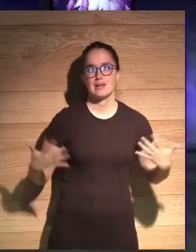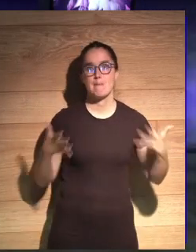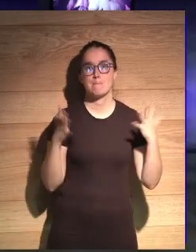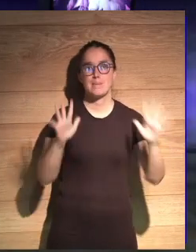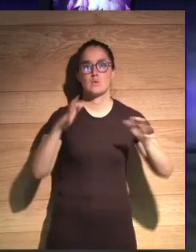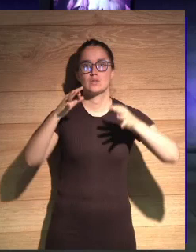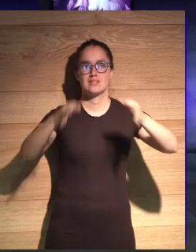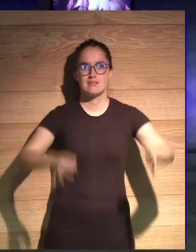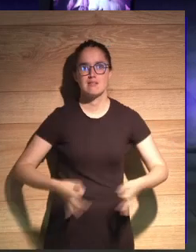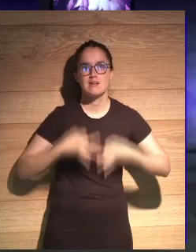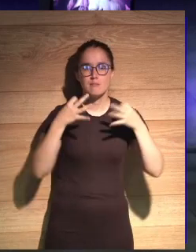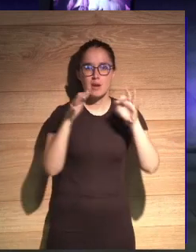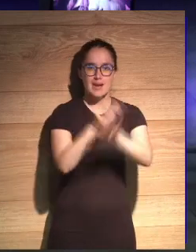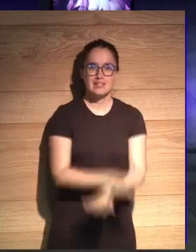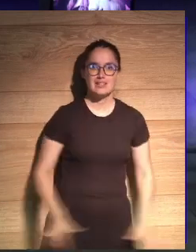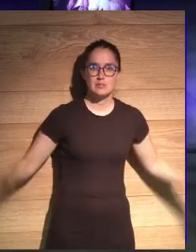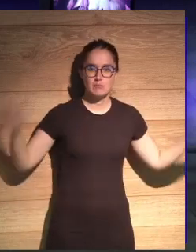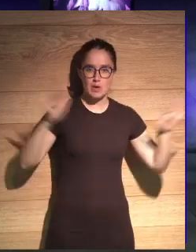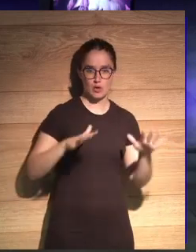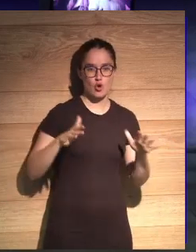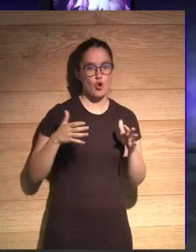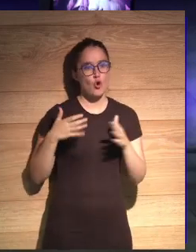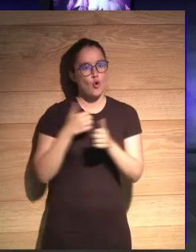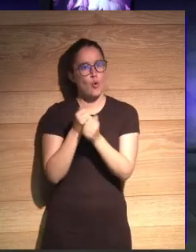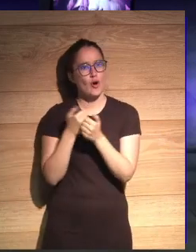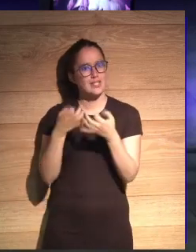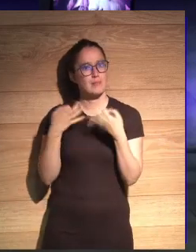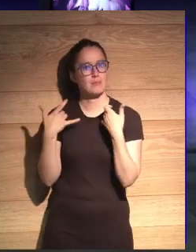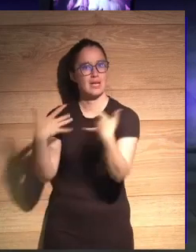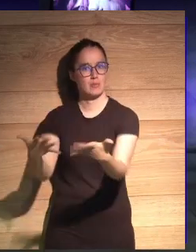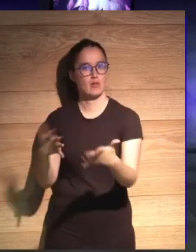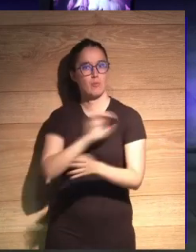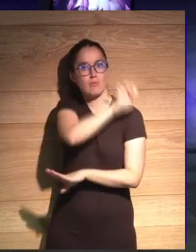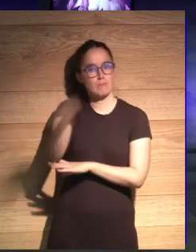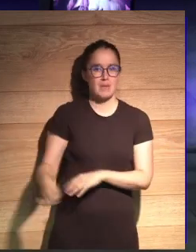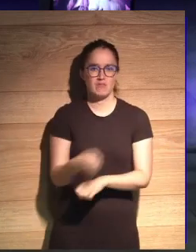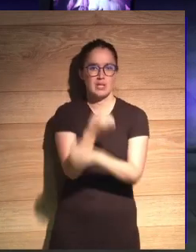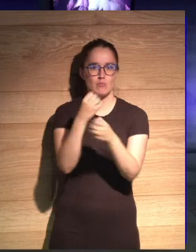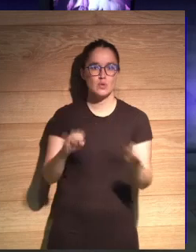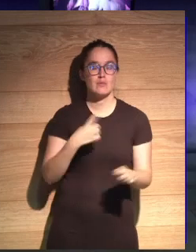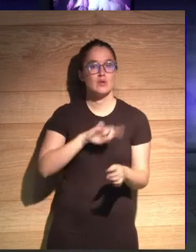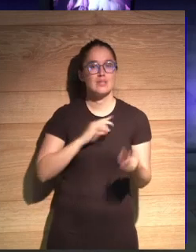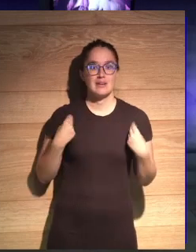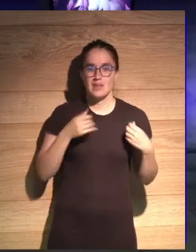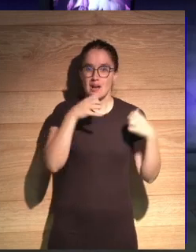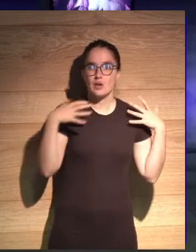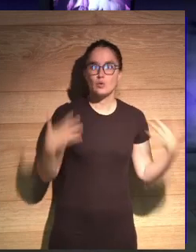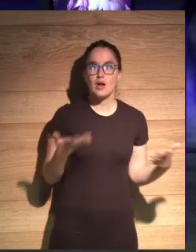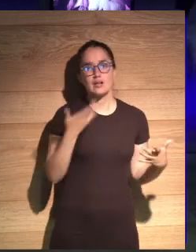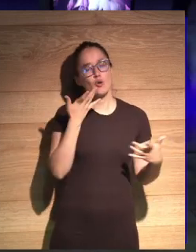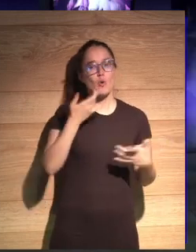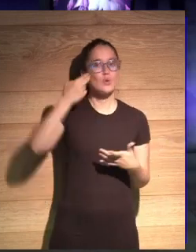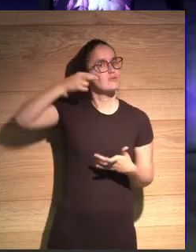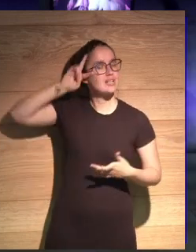arcade game because we're going faster, but we're always slower than the game. There's no way to win.